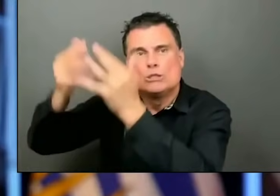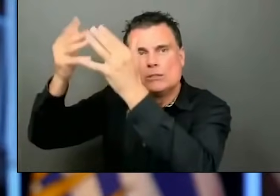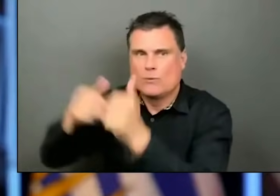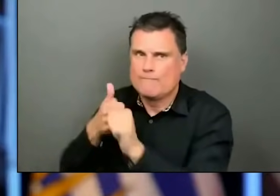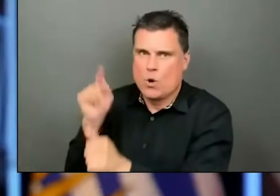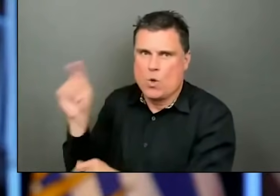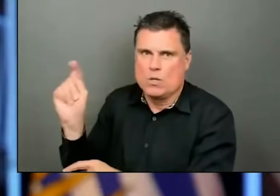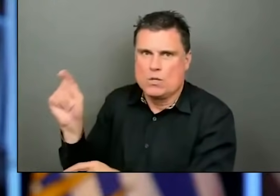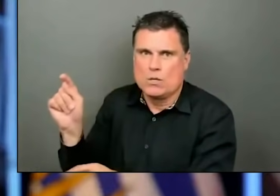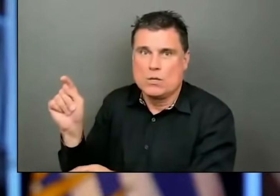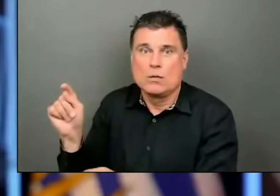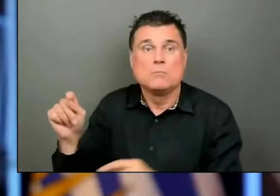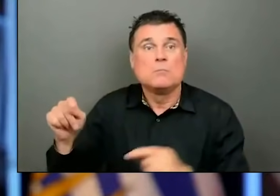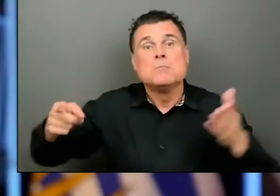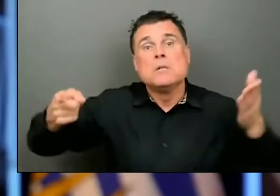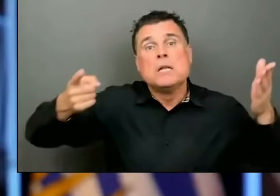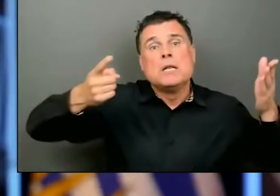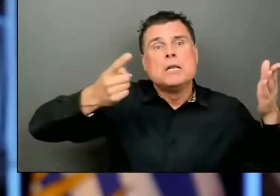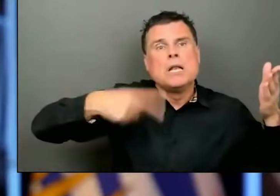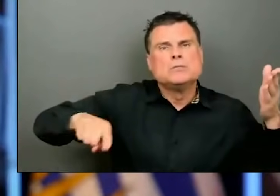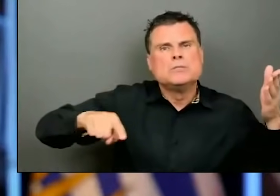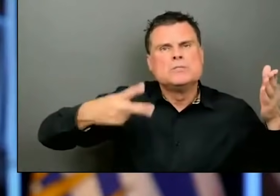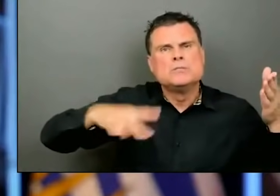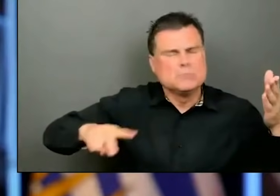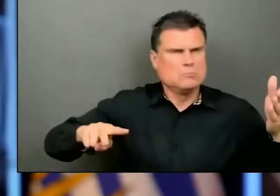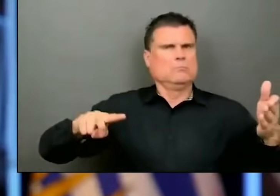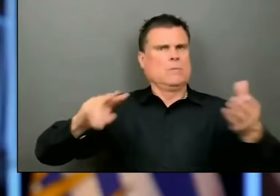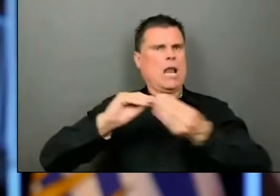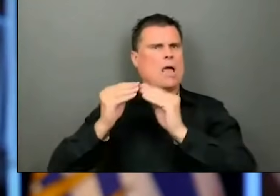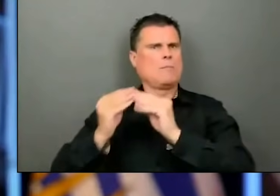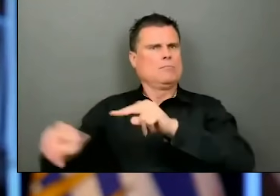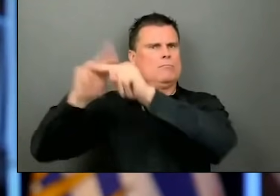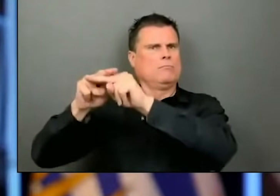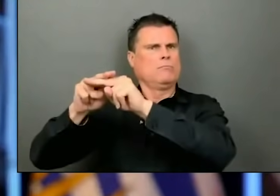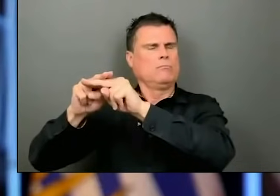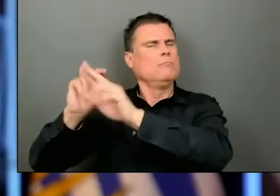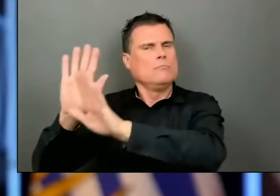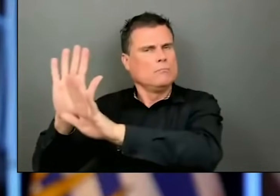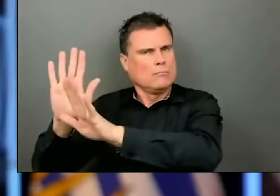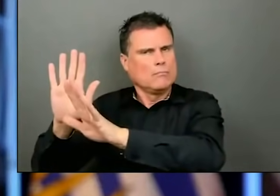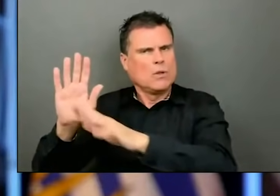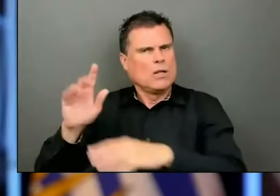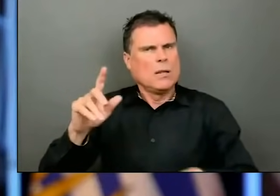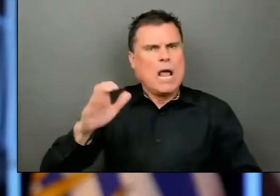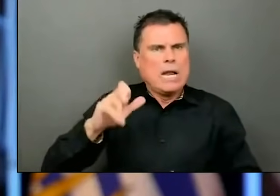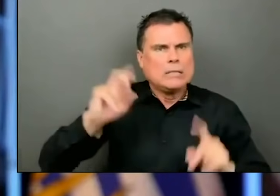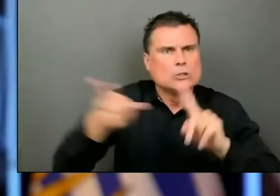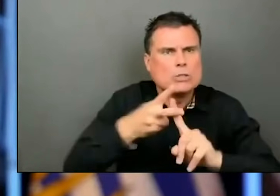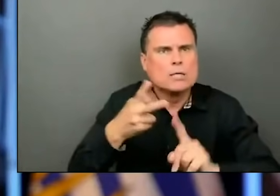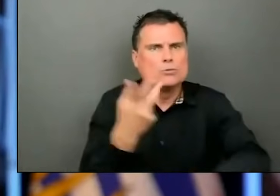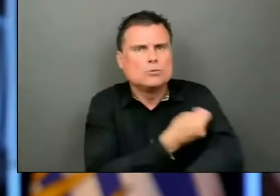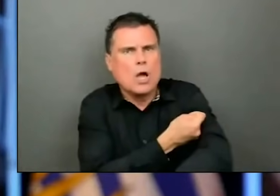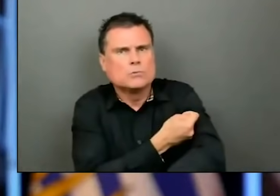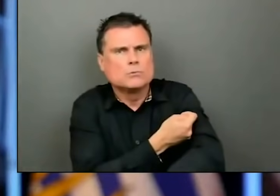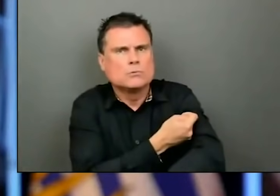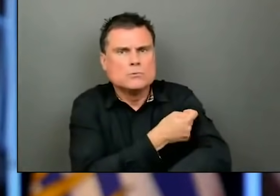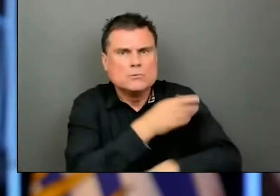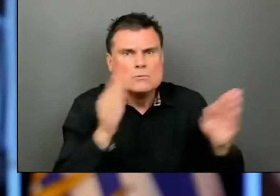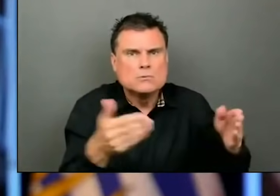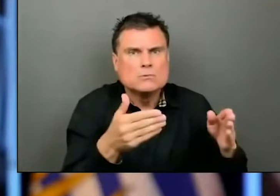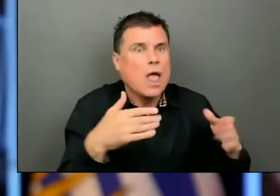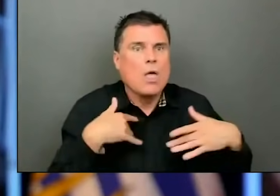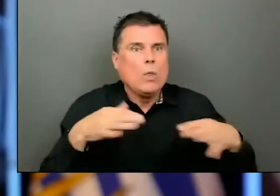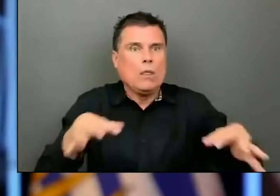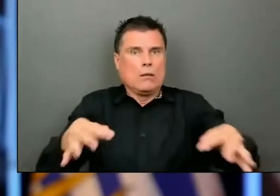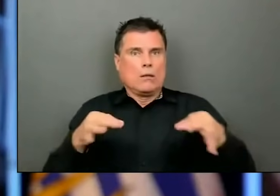increasing for some specific reason, and we need to get more dose 2s in before we move to the next step, then we'll slow down our